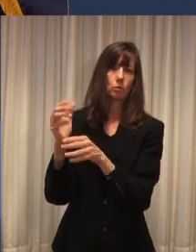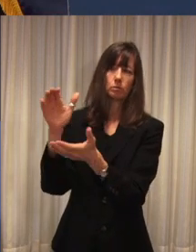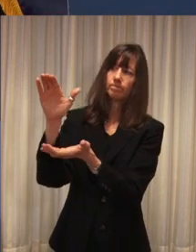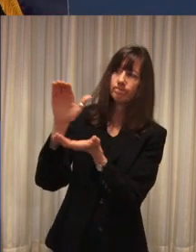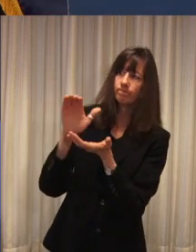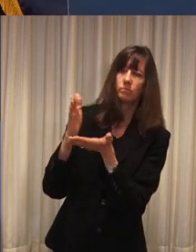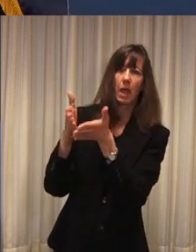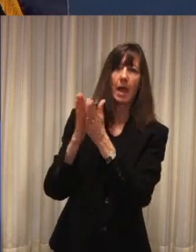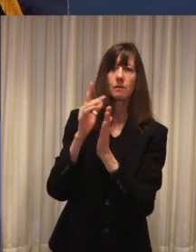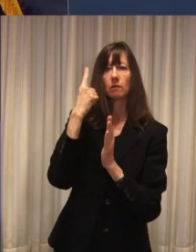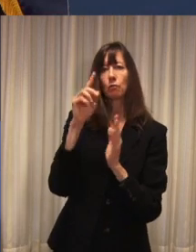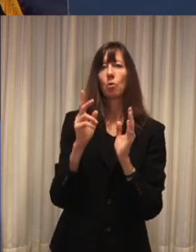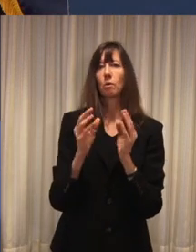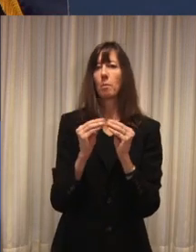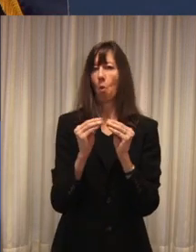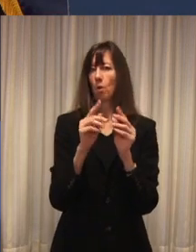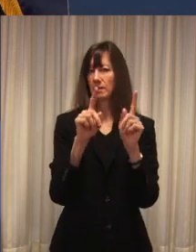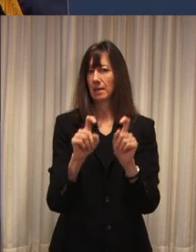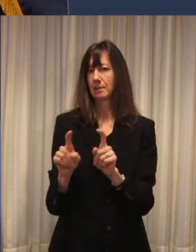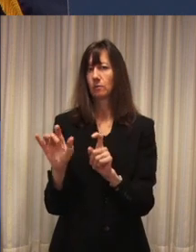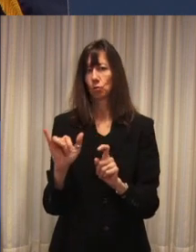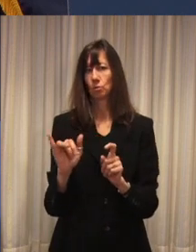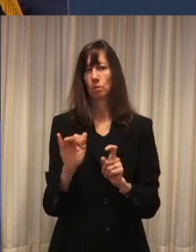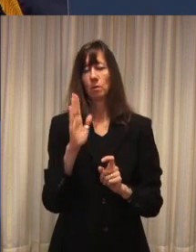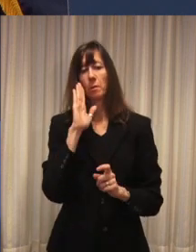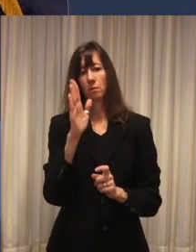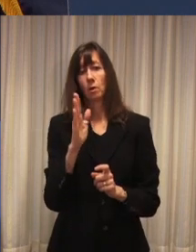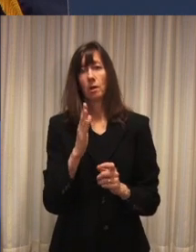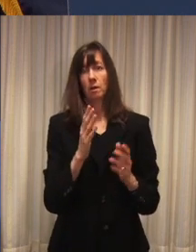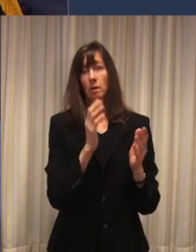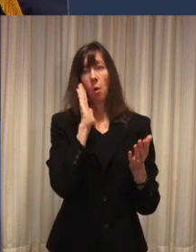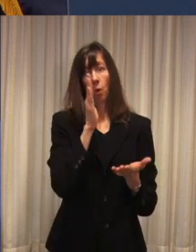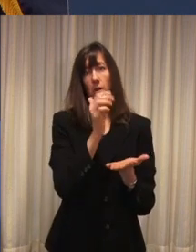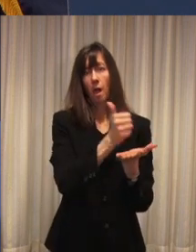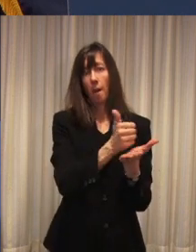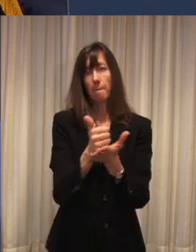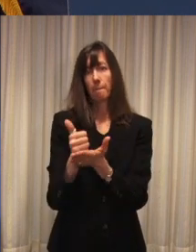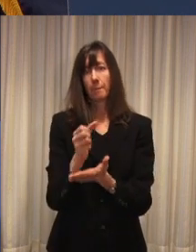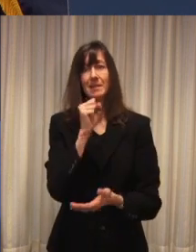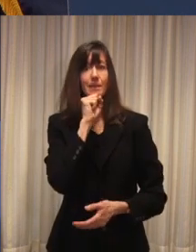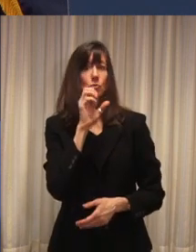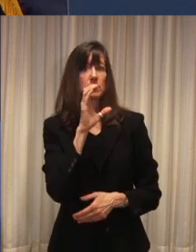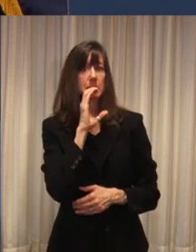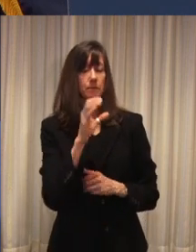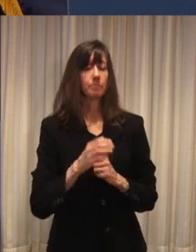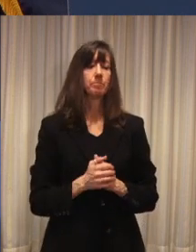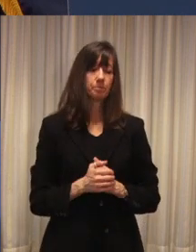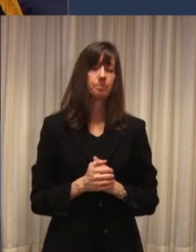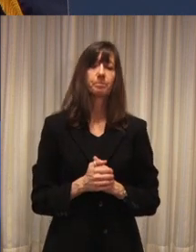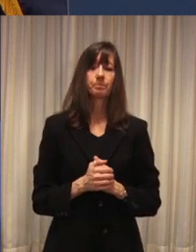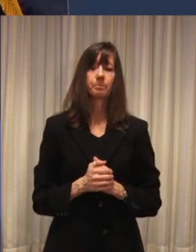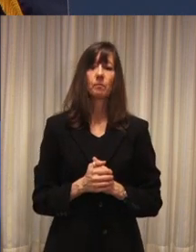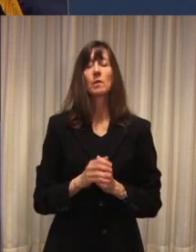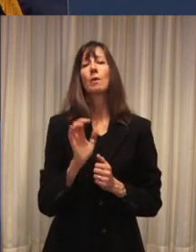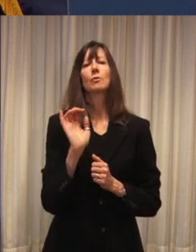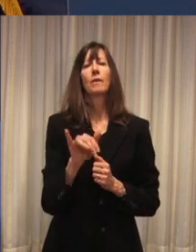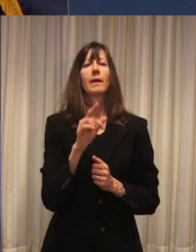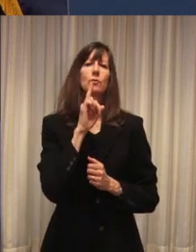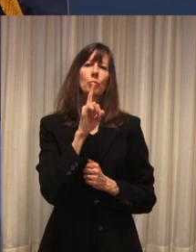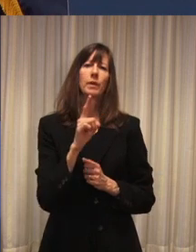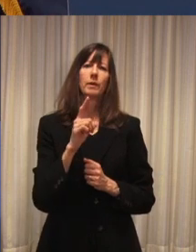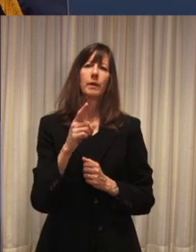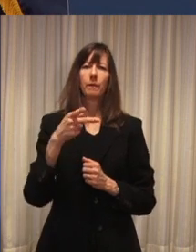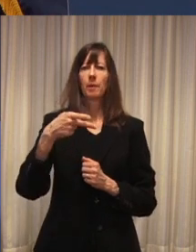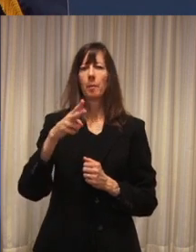seniors. So those are really, that's the bulk of our the public health update portion